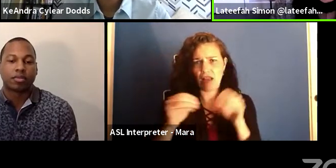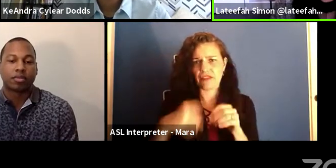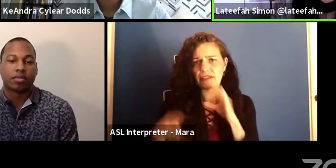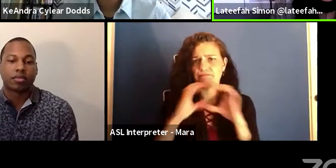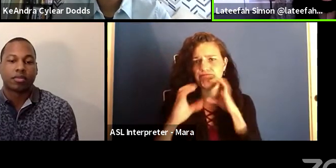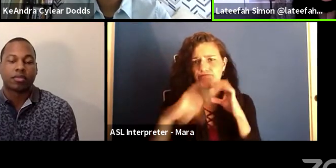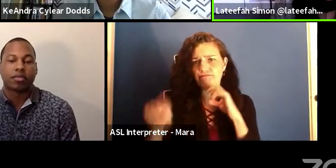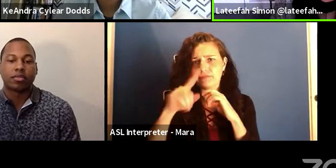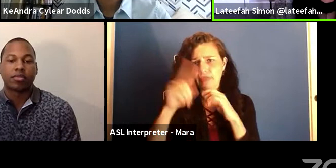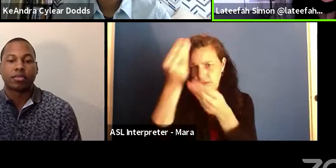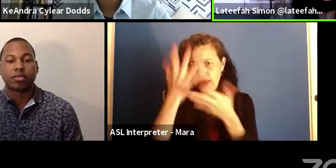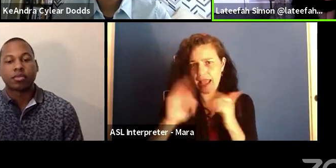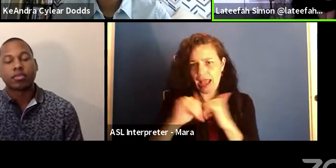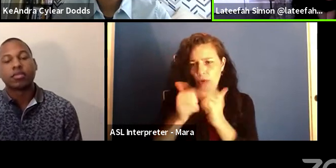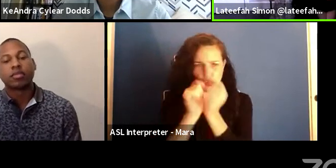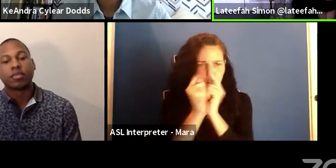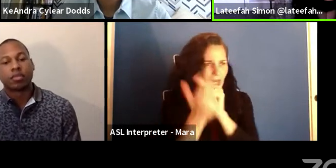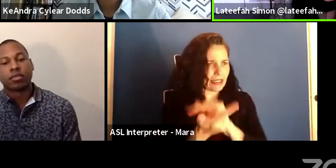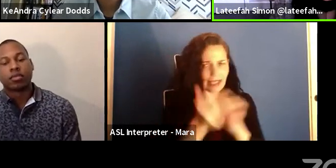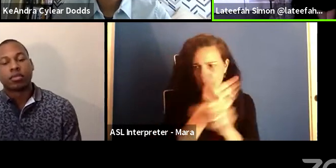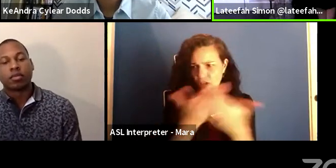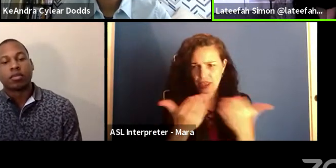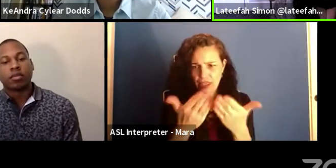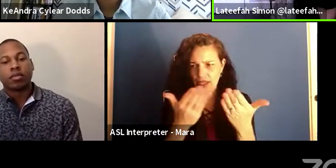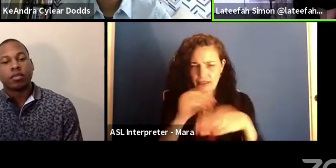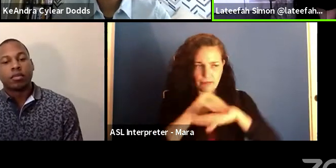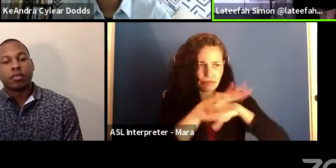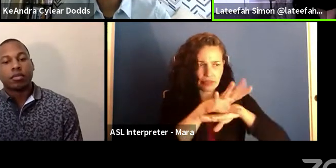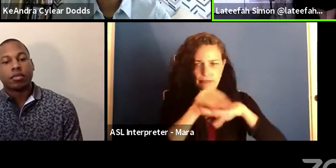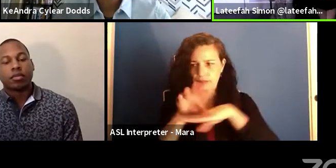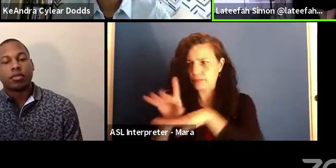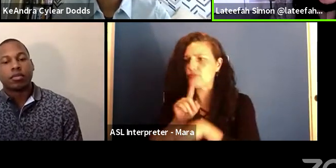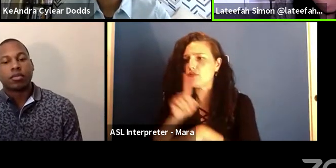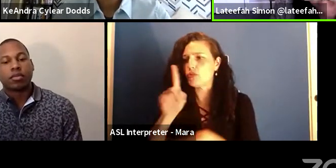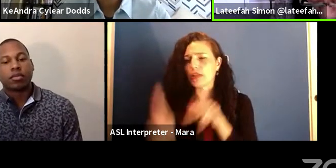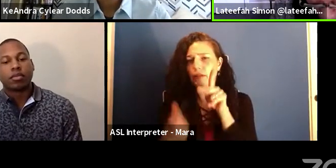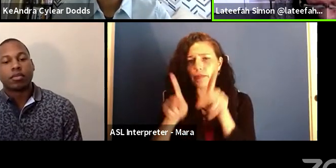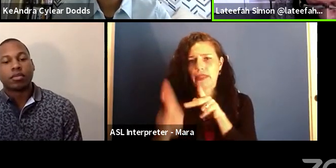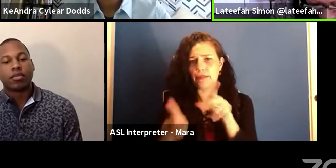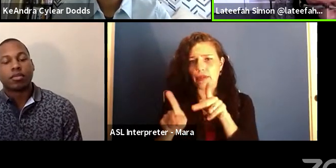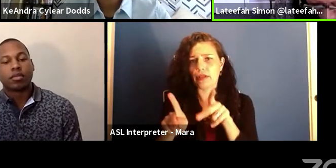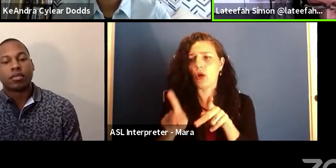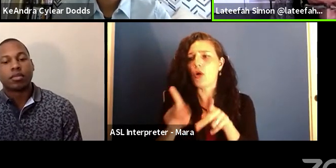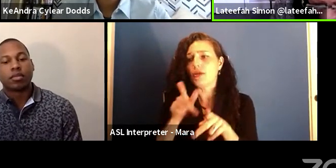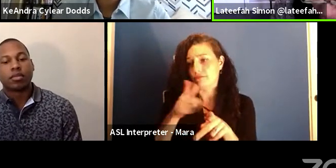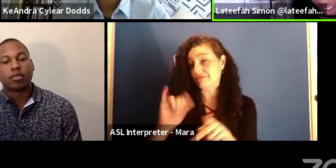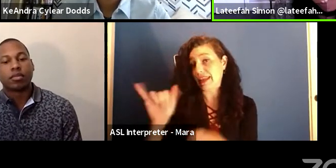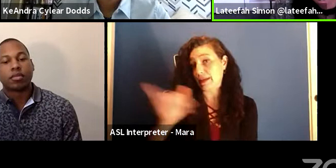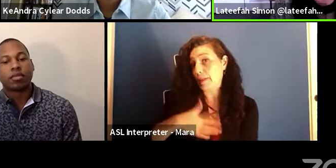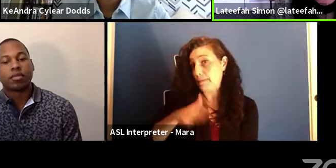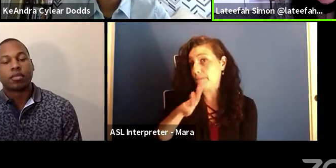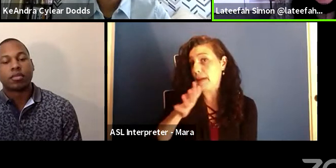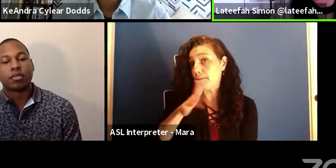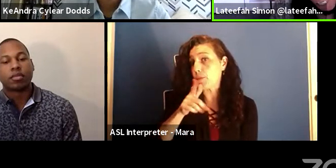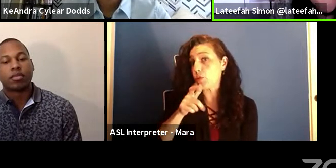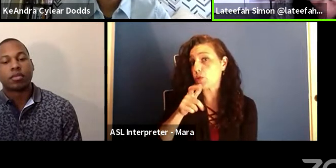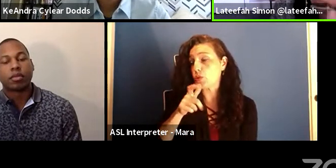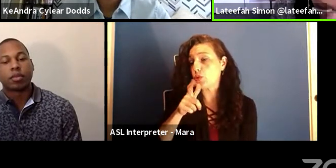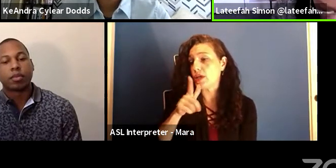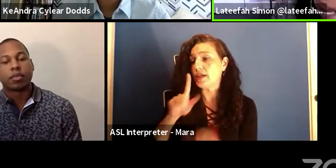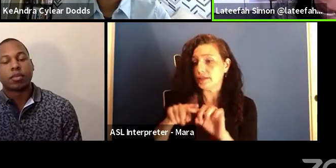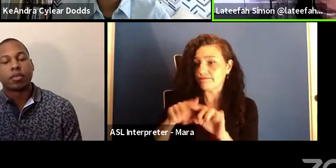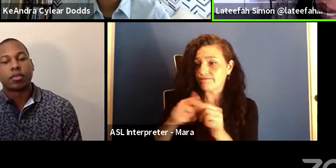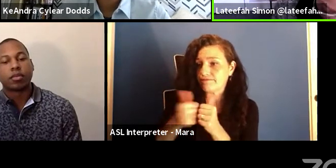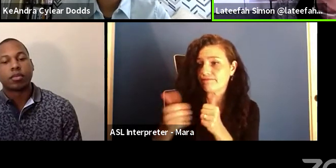we translate what we're doing to real folks like my mom, who is also transit dependent, and the shifts and changes pre and